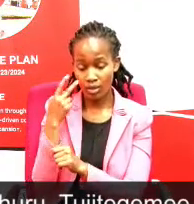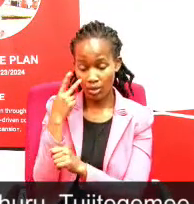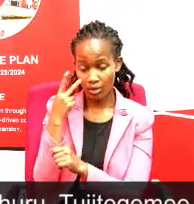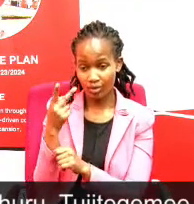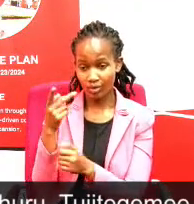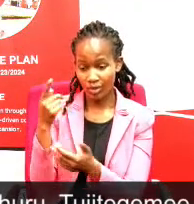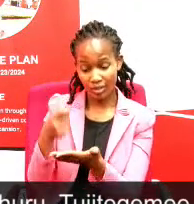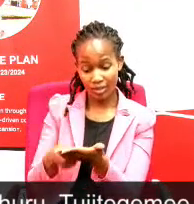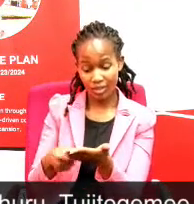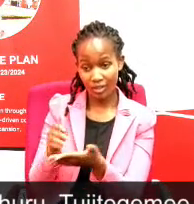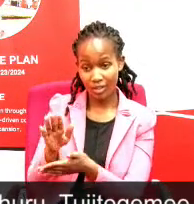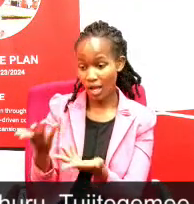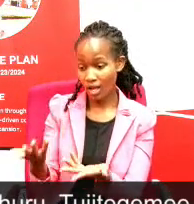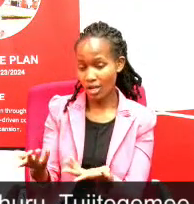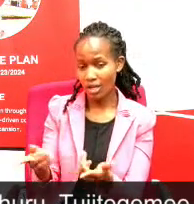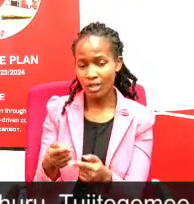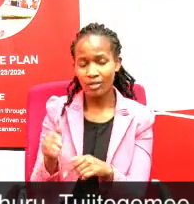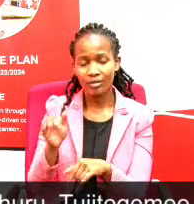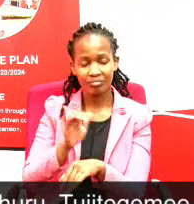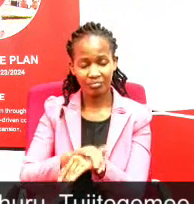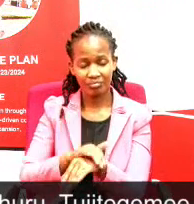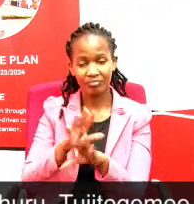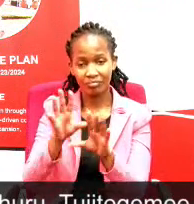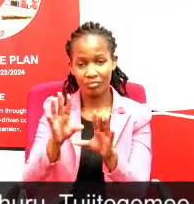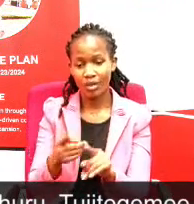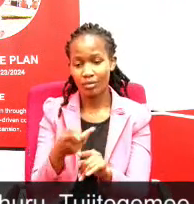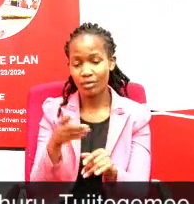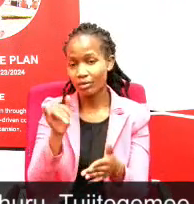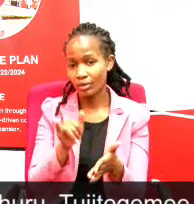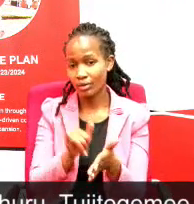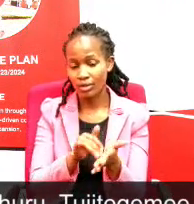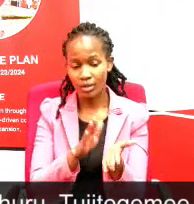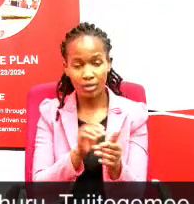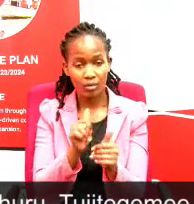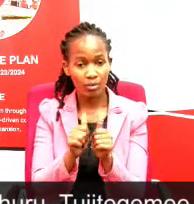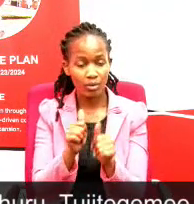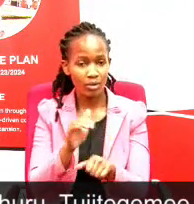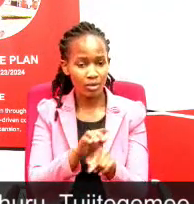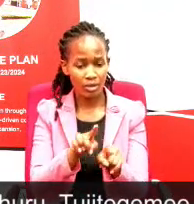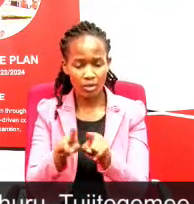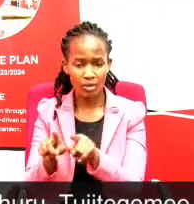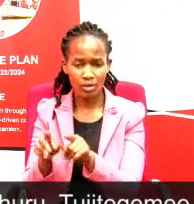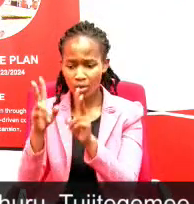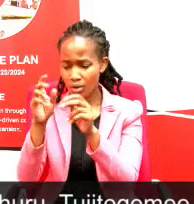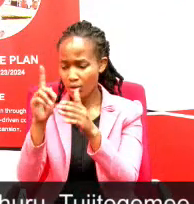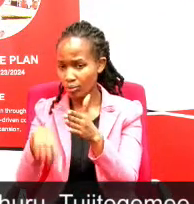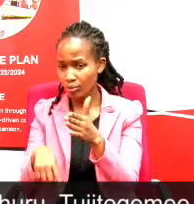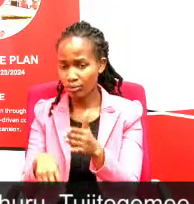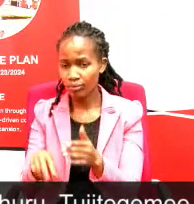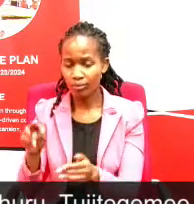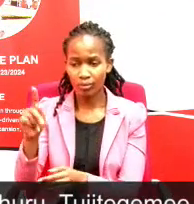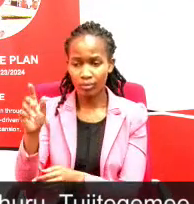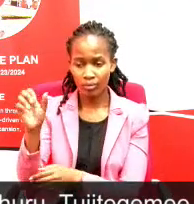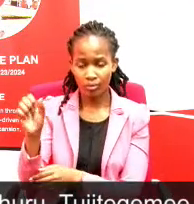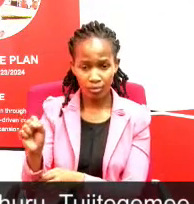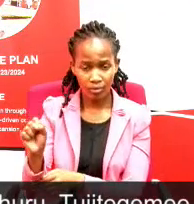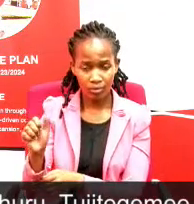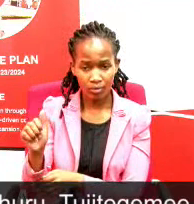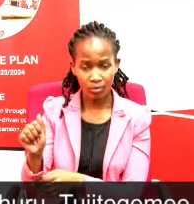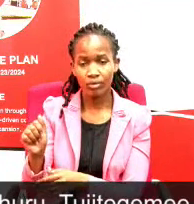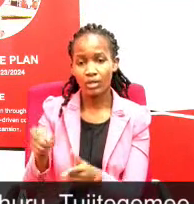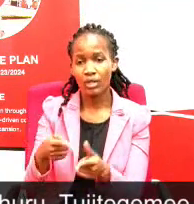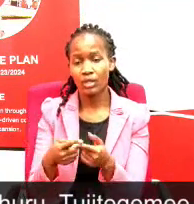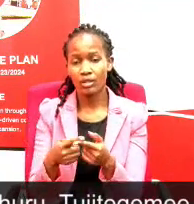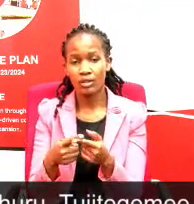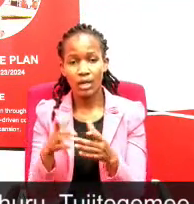filing status. And we're getting good revenue from those information we're getting. Also, the issue of the NTSA, we're getting good data on the people who